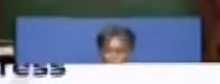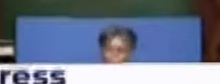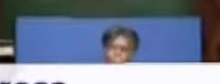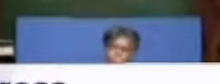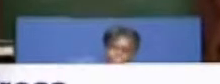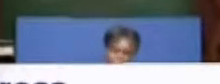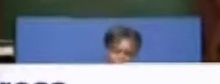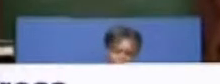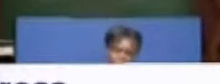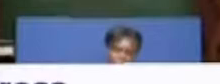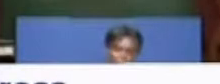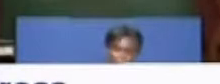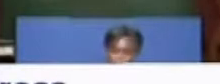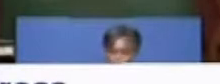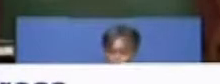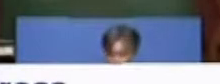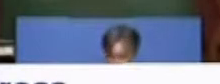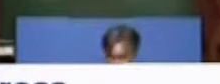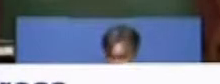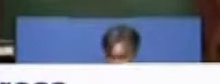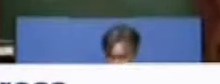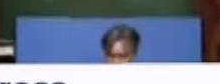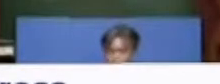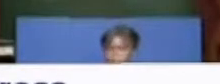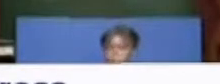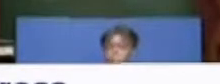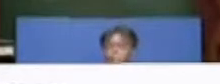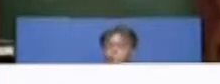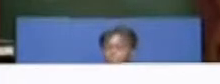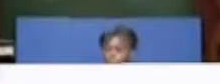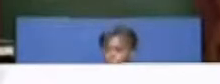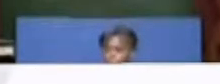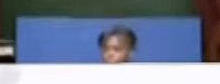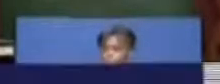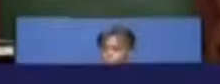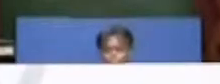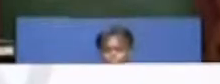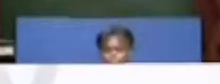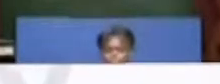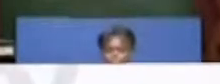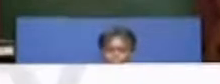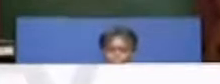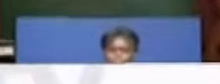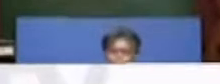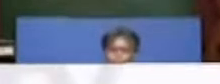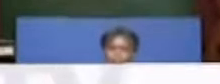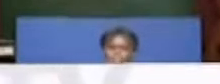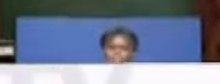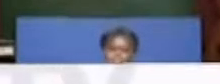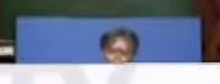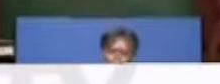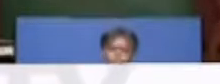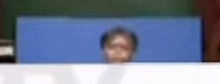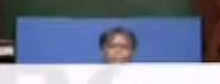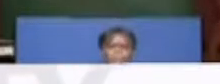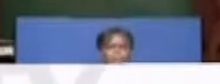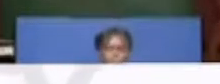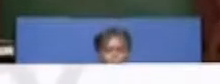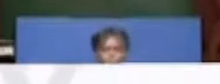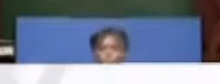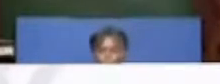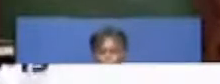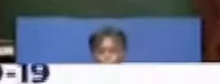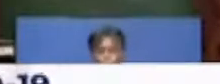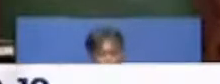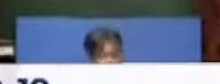We have, as a result, employed over 600 young people in these industries